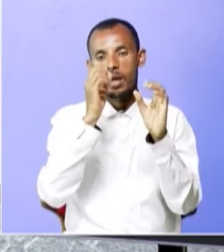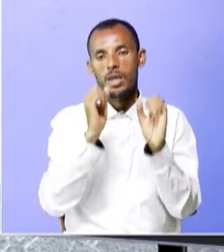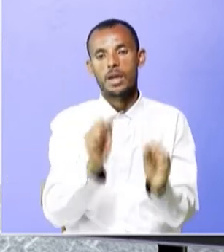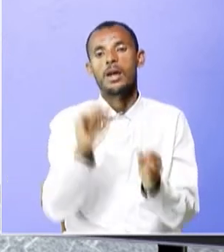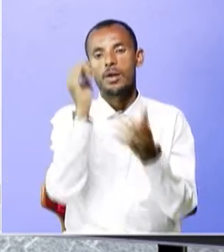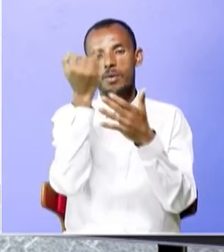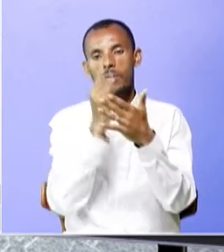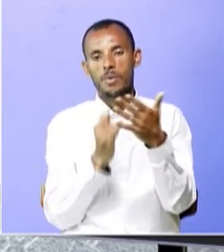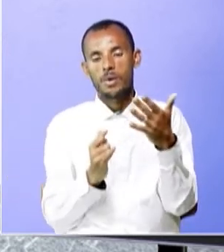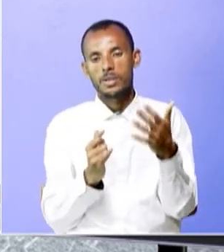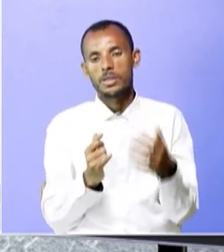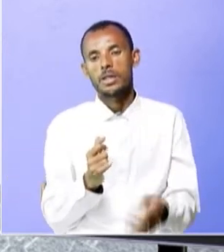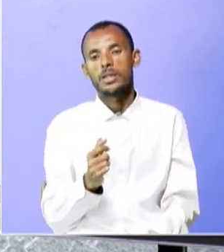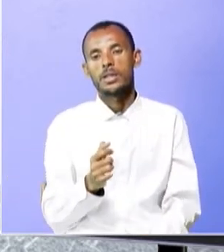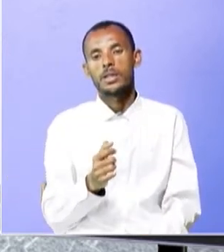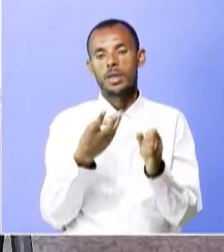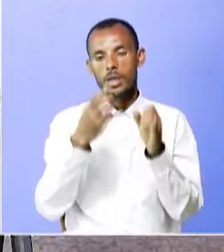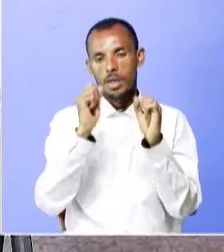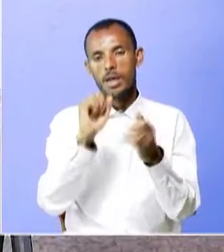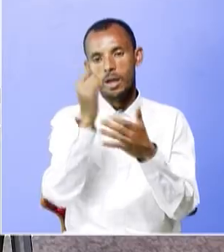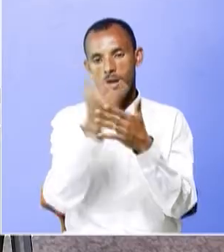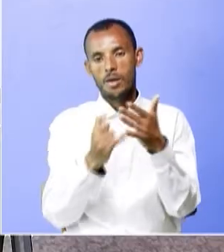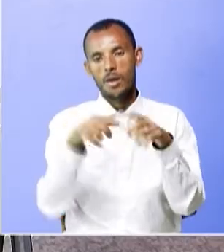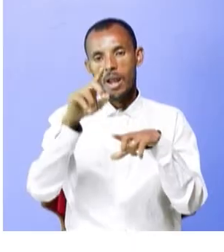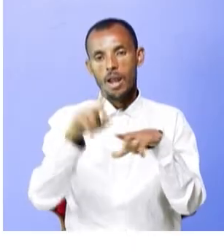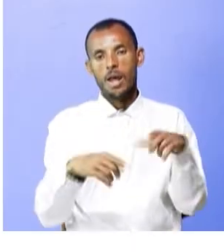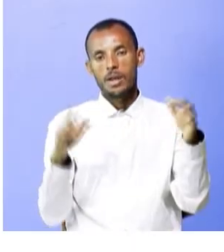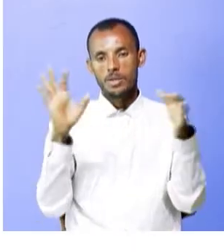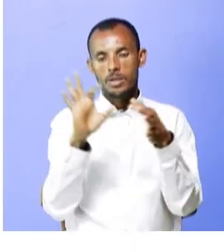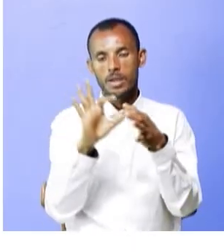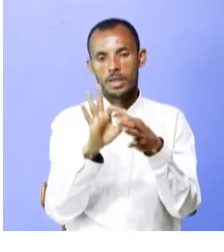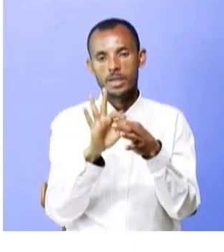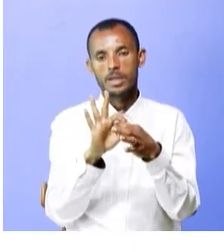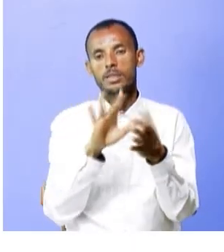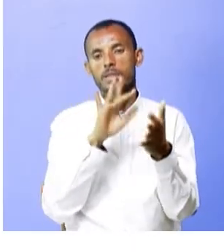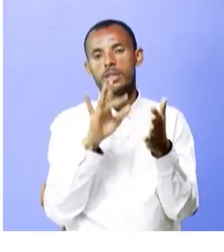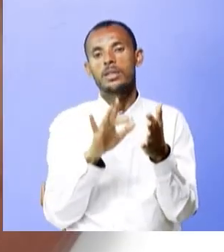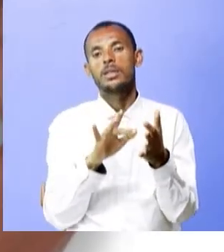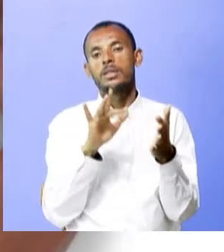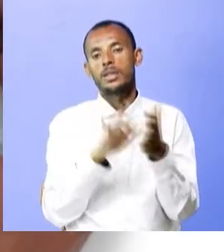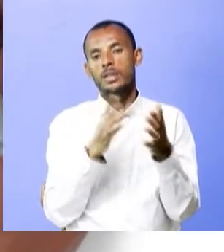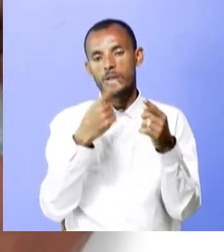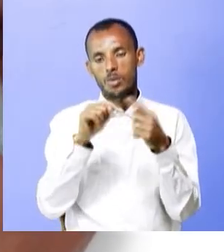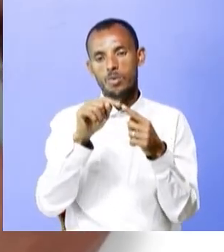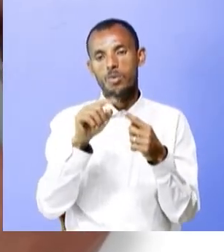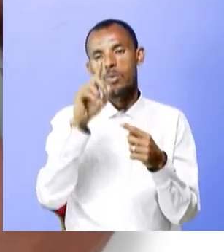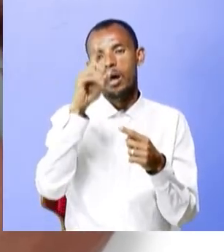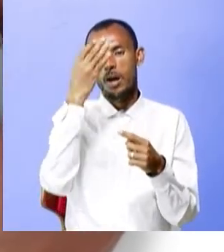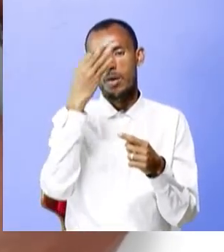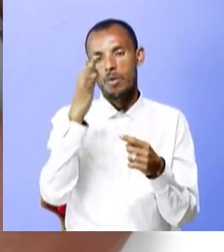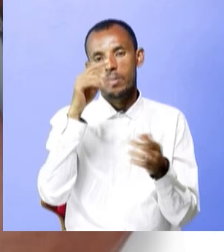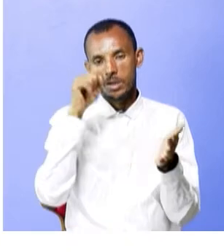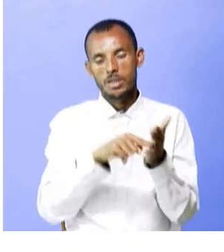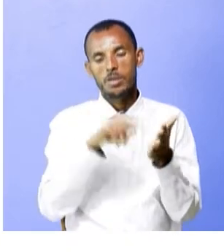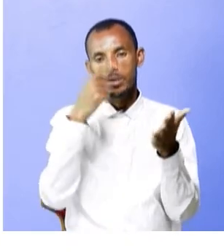construct a line joining the center to the one of the point